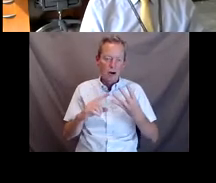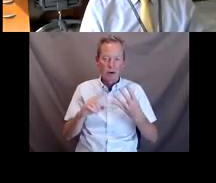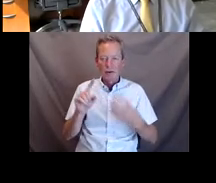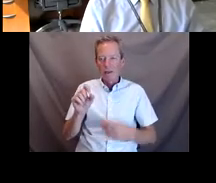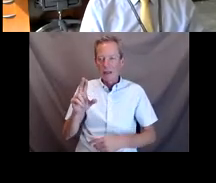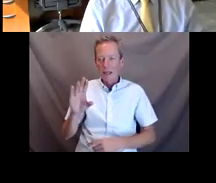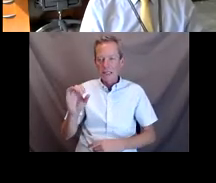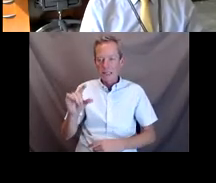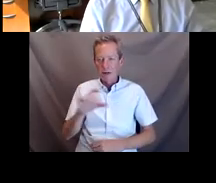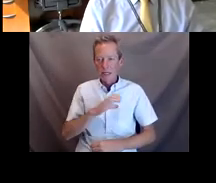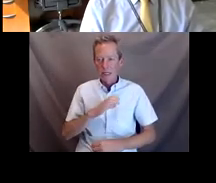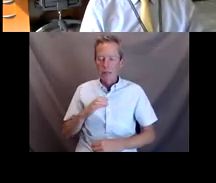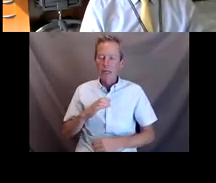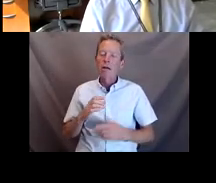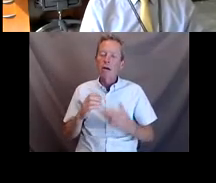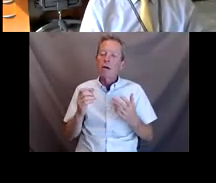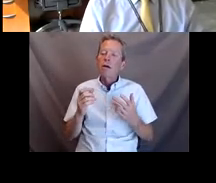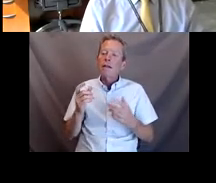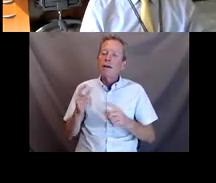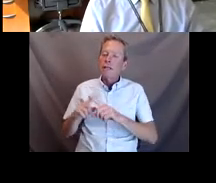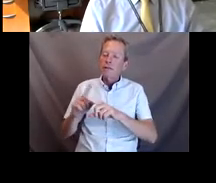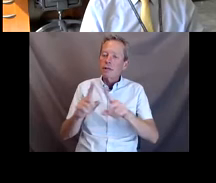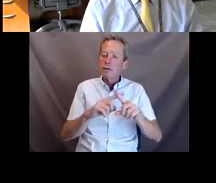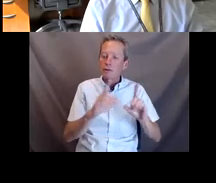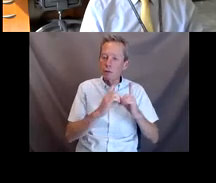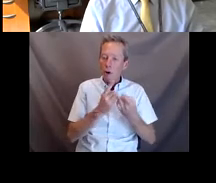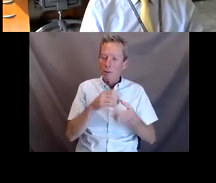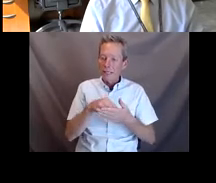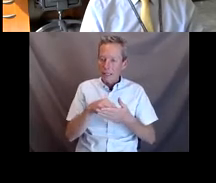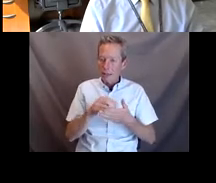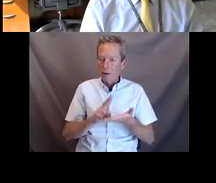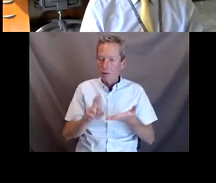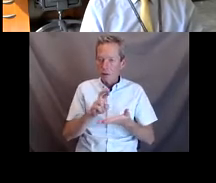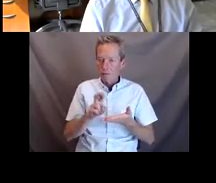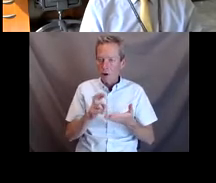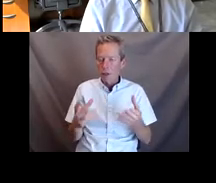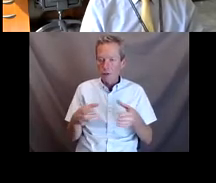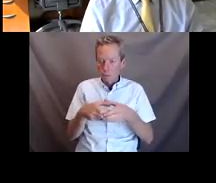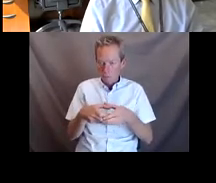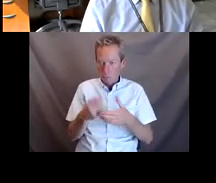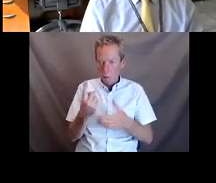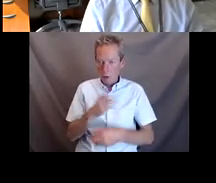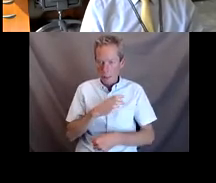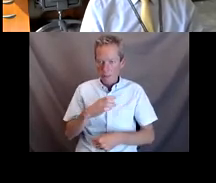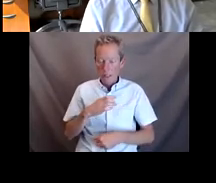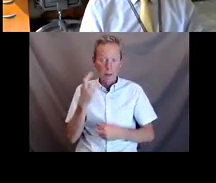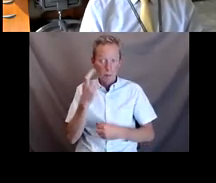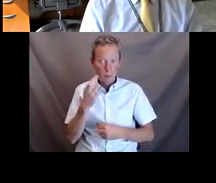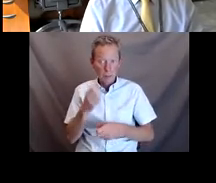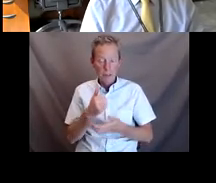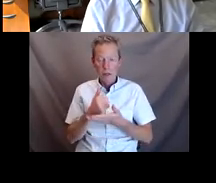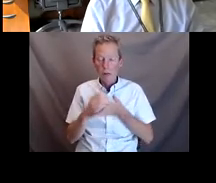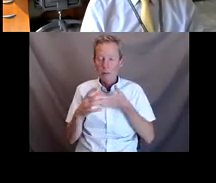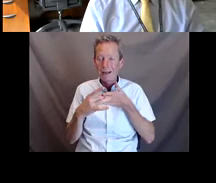coming from, again, different parts of the organization with the intent and the purpose of helping to inform,